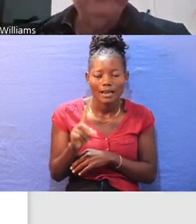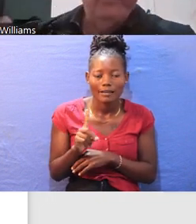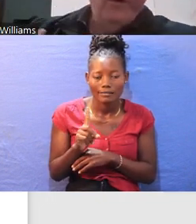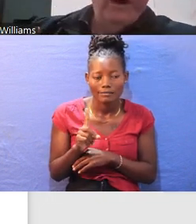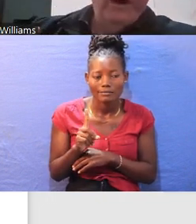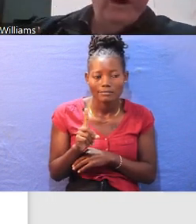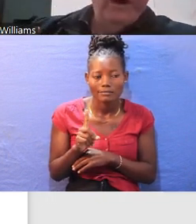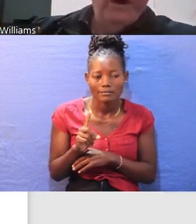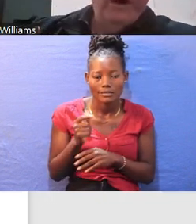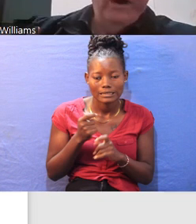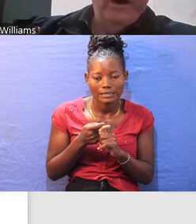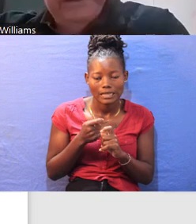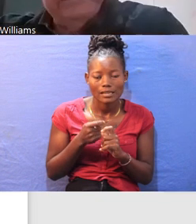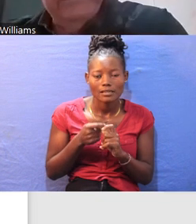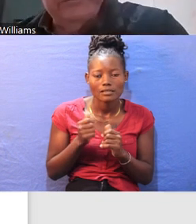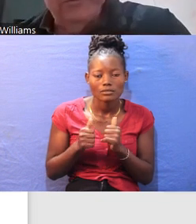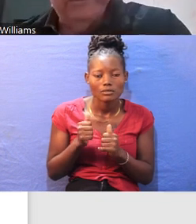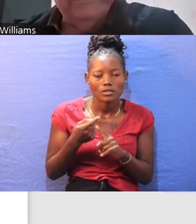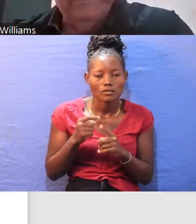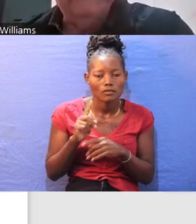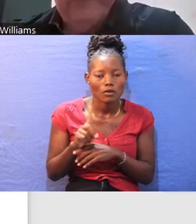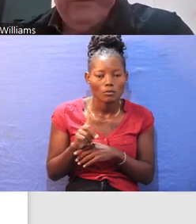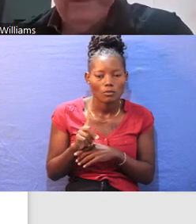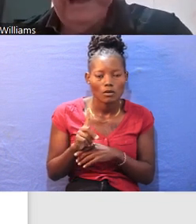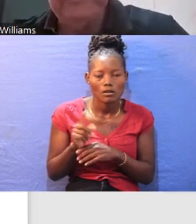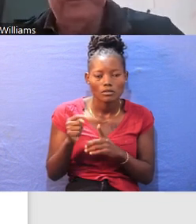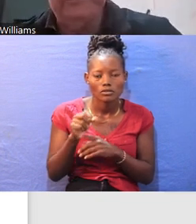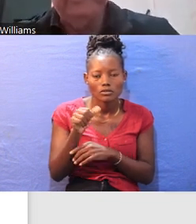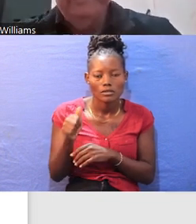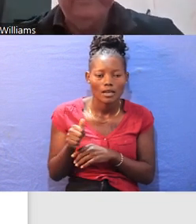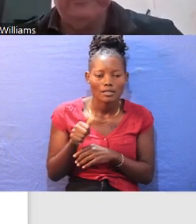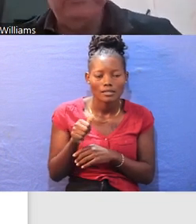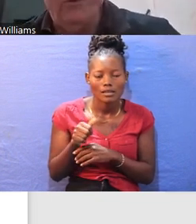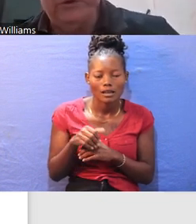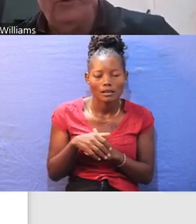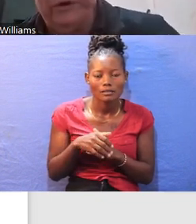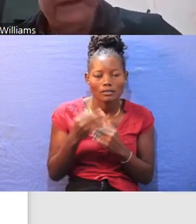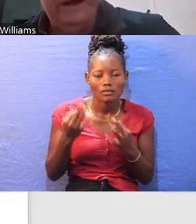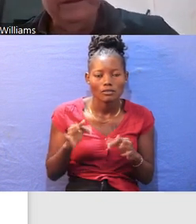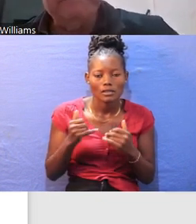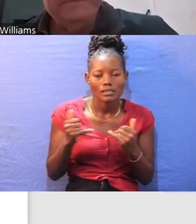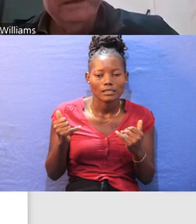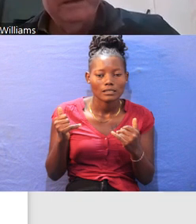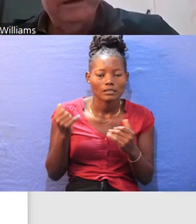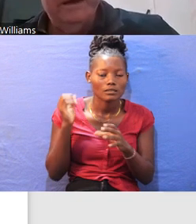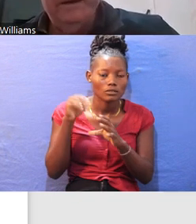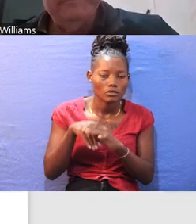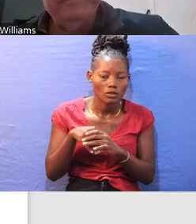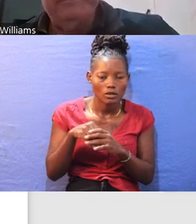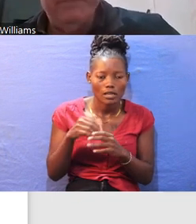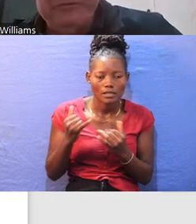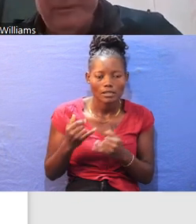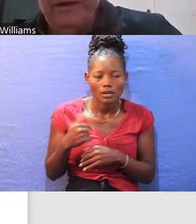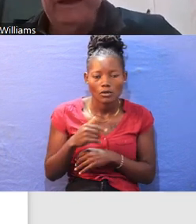which is from the other end of the court, the free throw line. So it's 3/4 court, they call